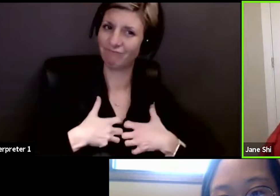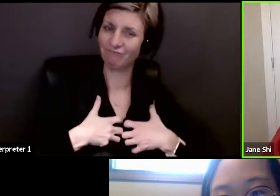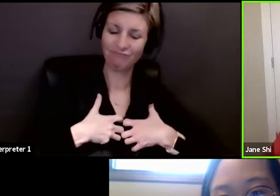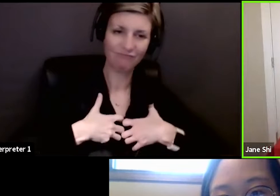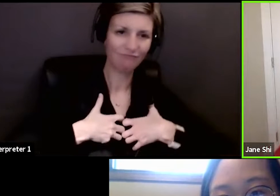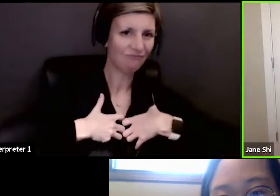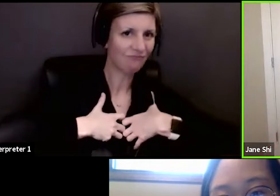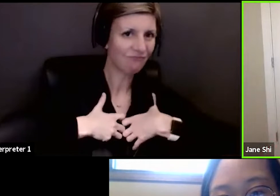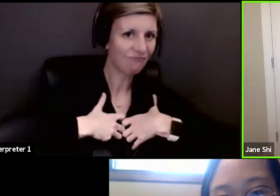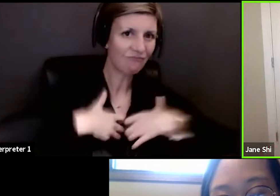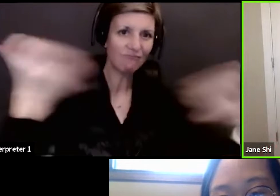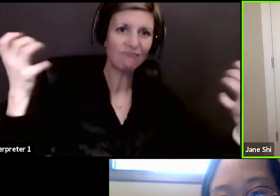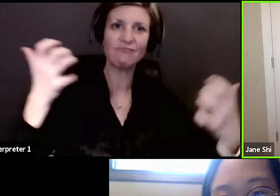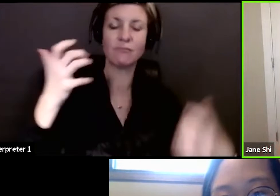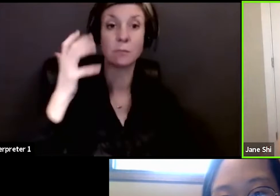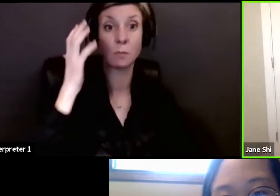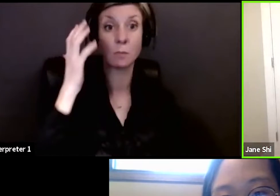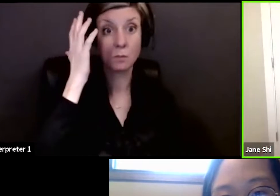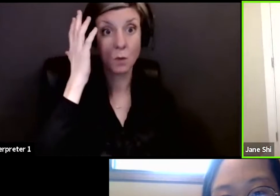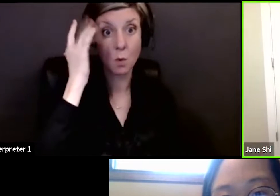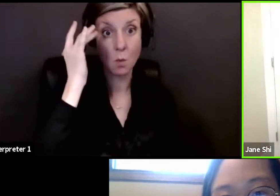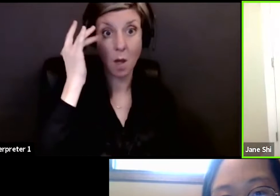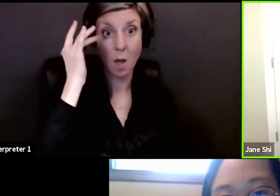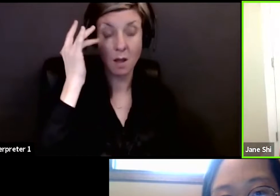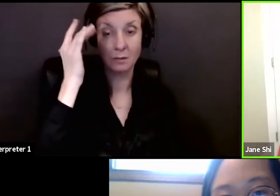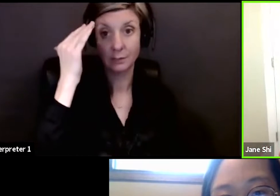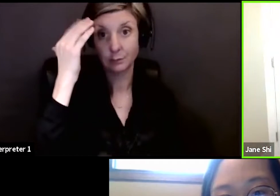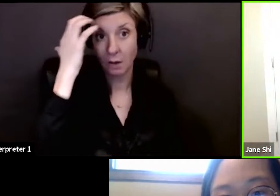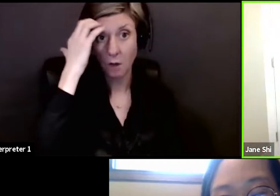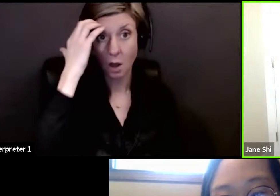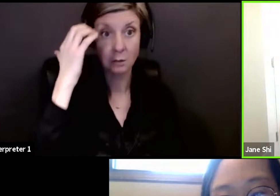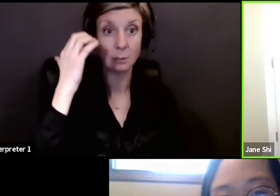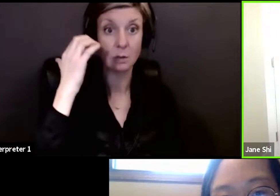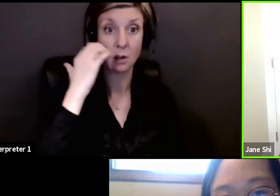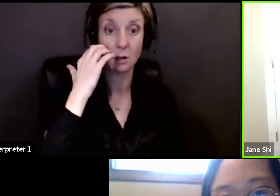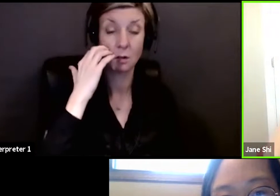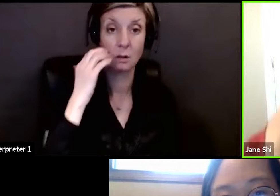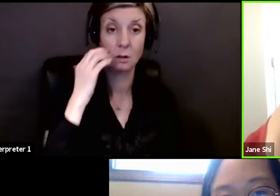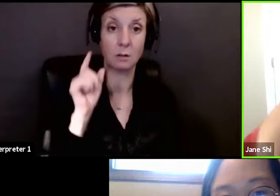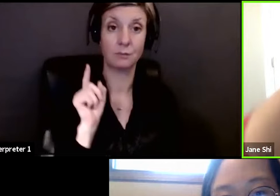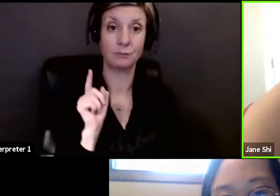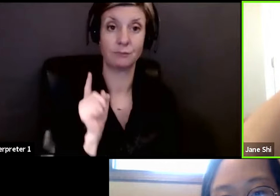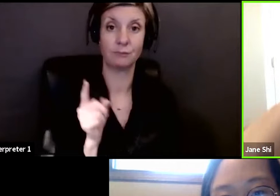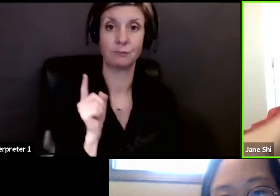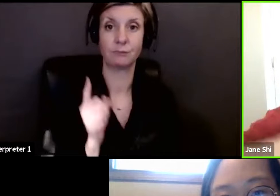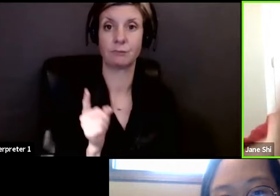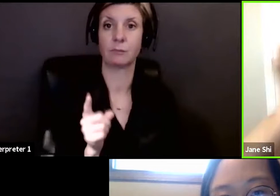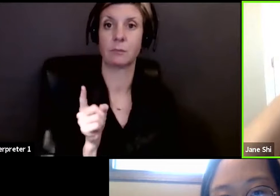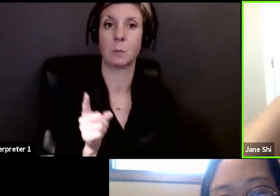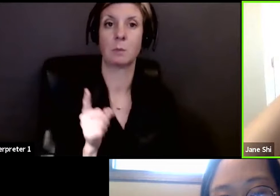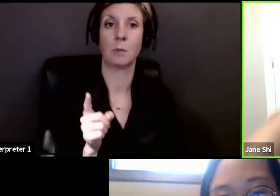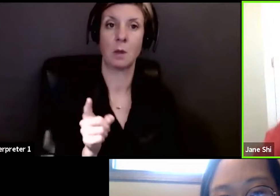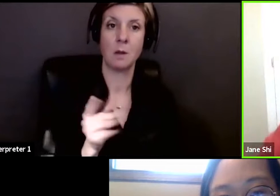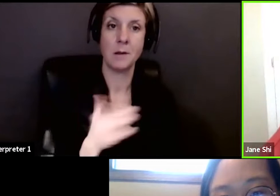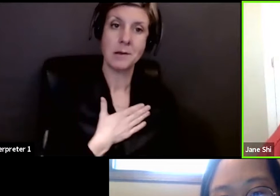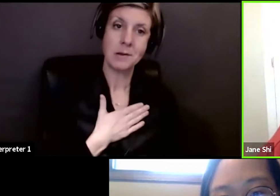they in the hospital that they did not willingly provide masks,